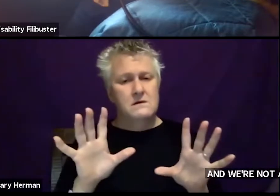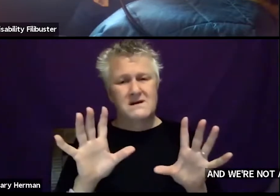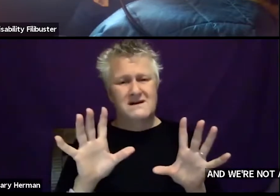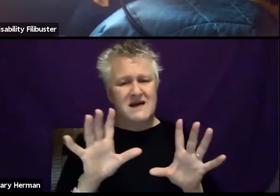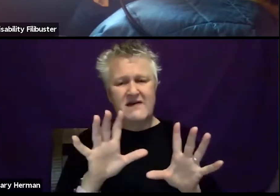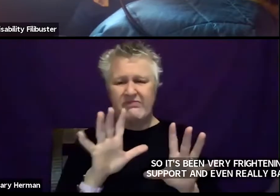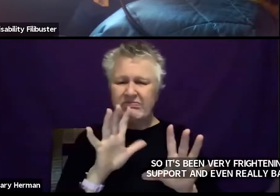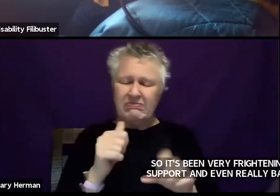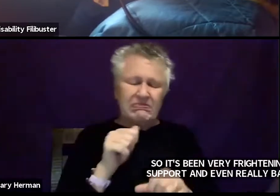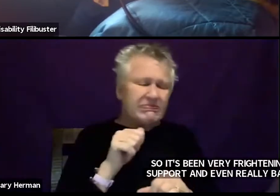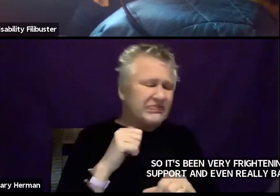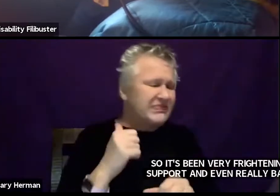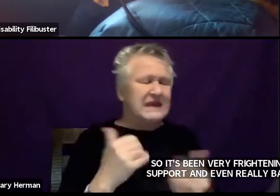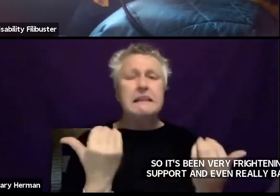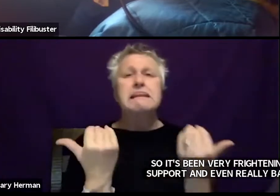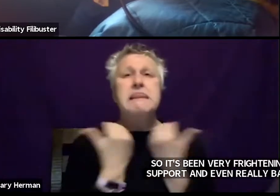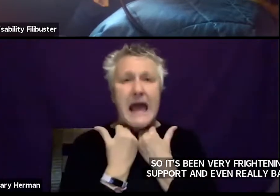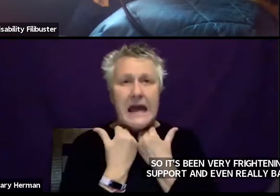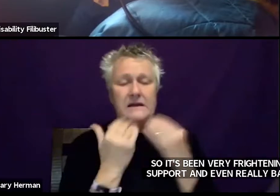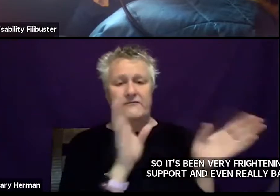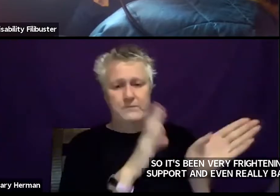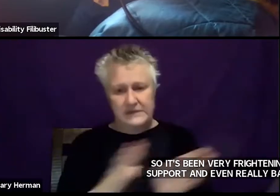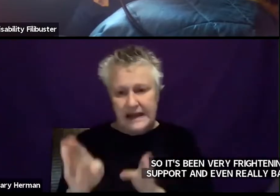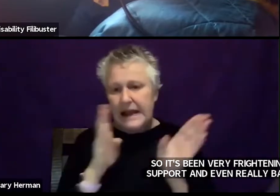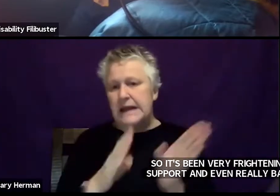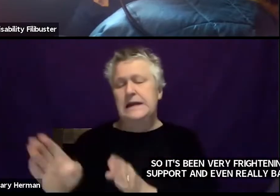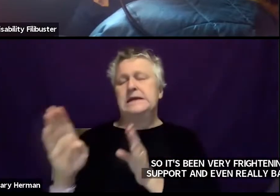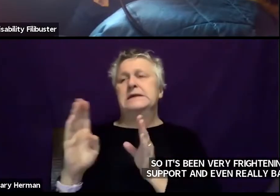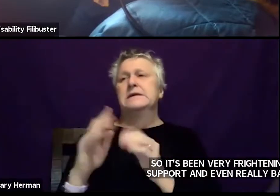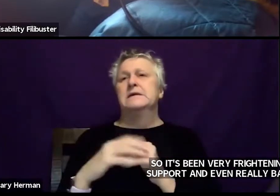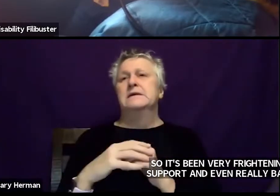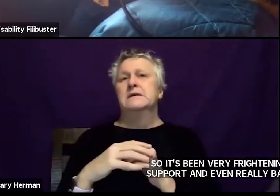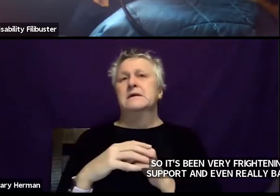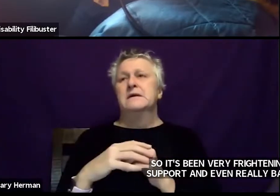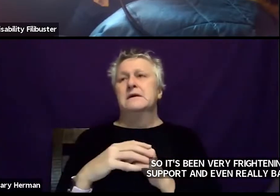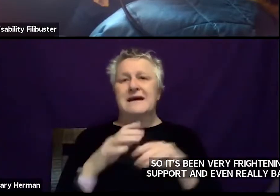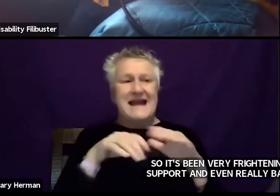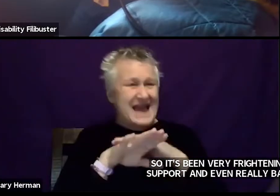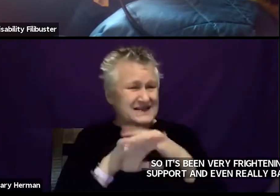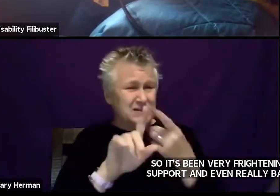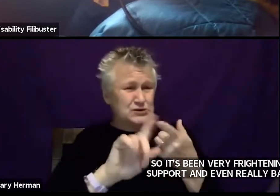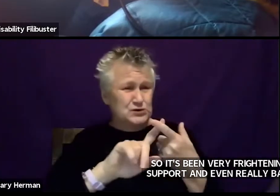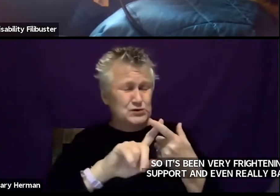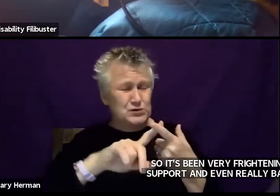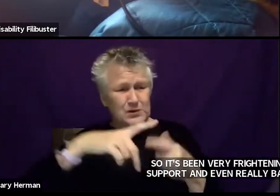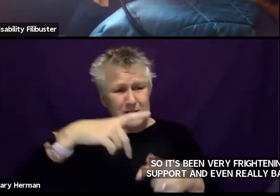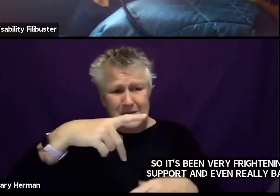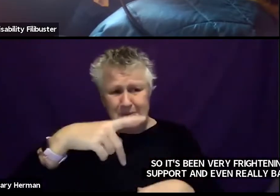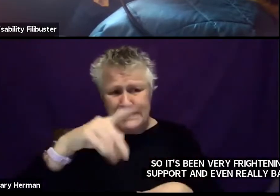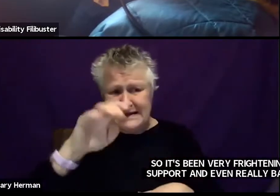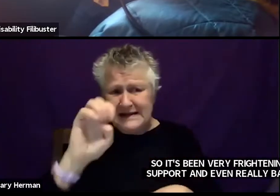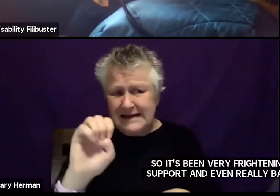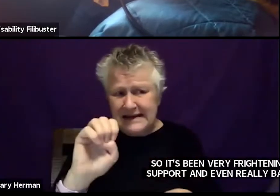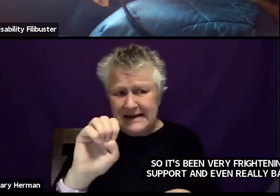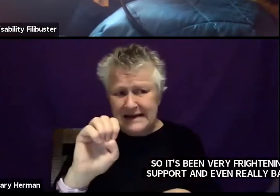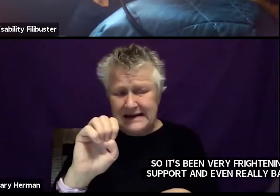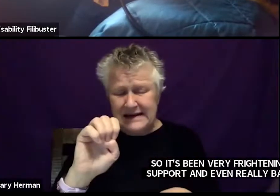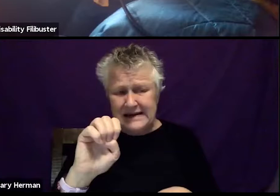pandemic around access to, you know, personal protective equipment for people